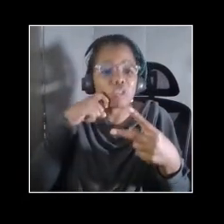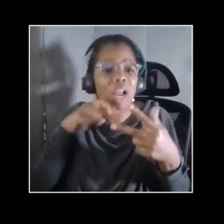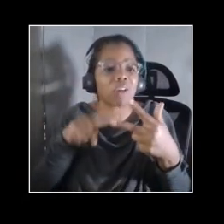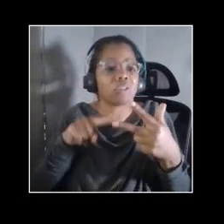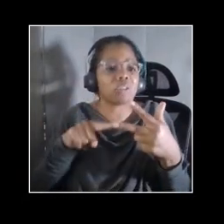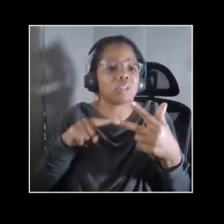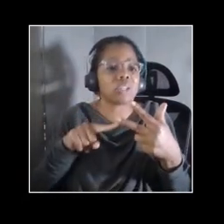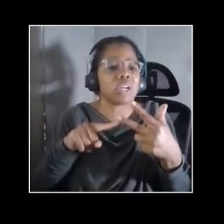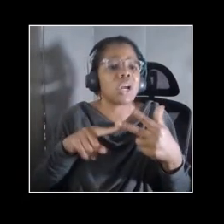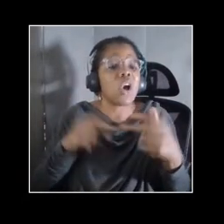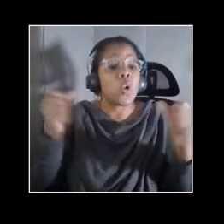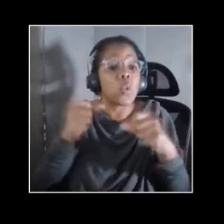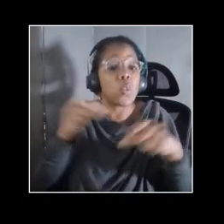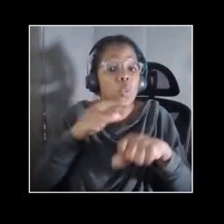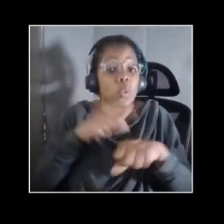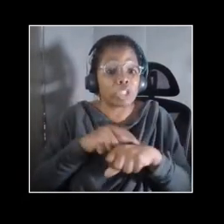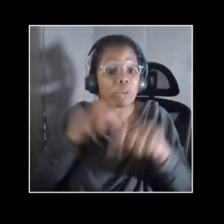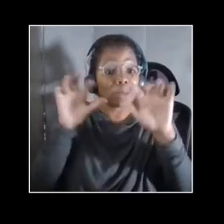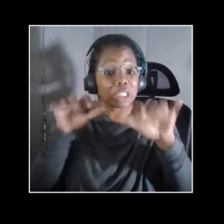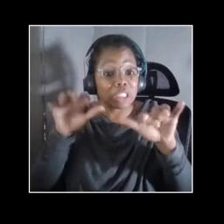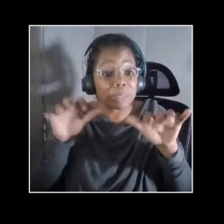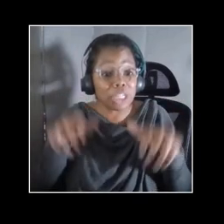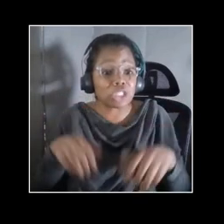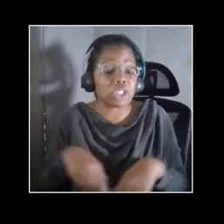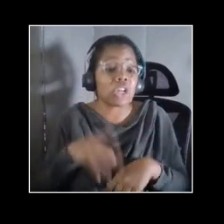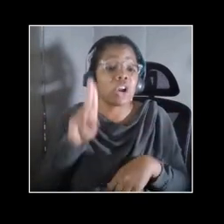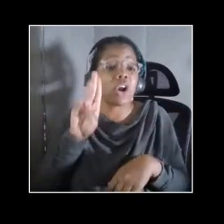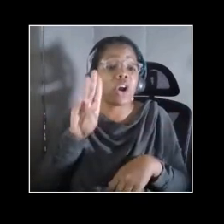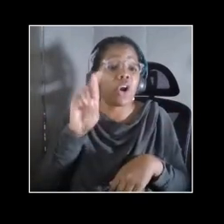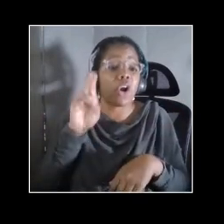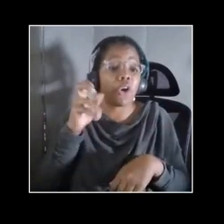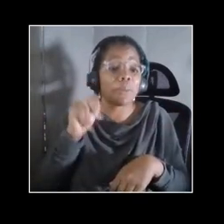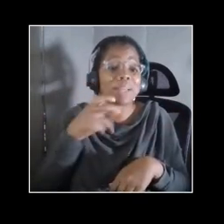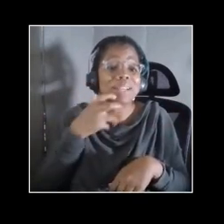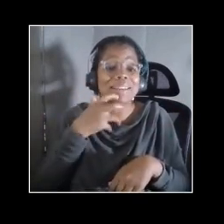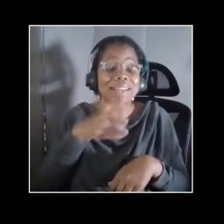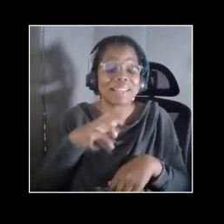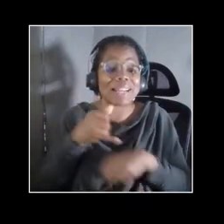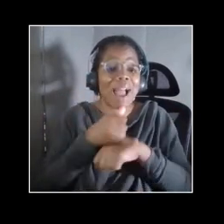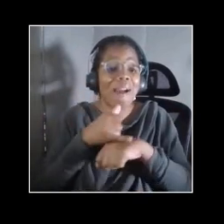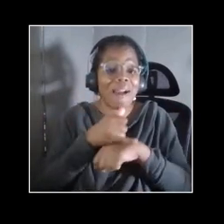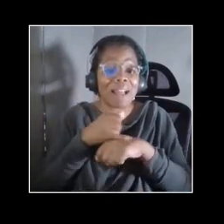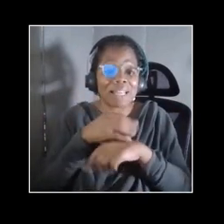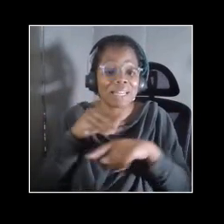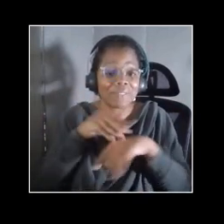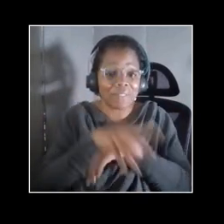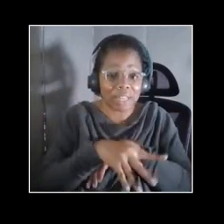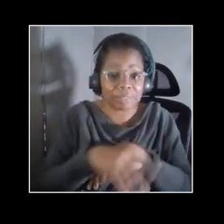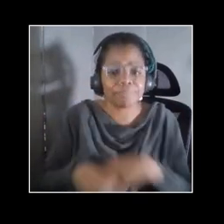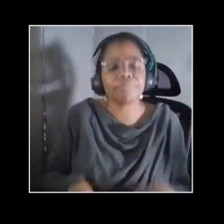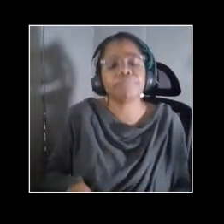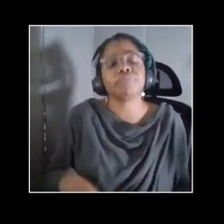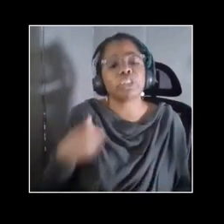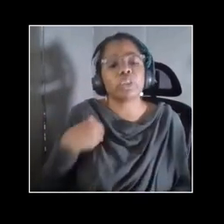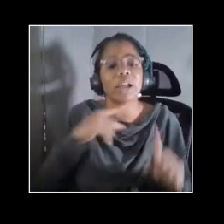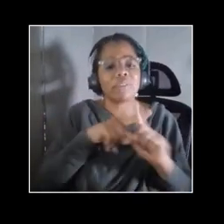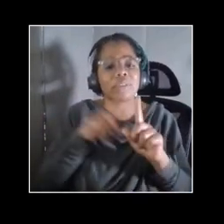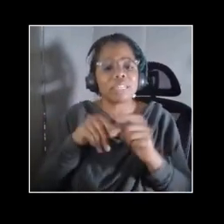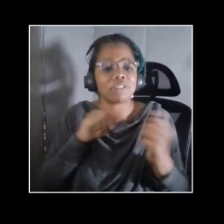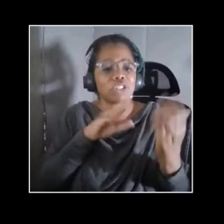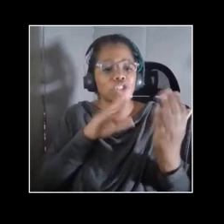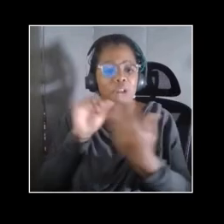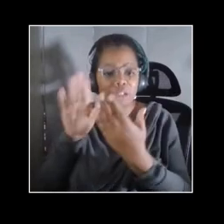urban heat island effect? So while most climate solutions fall into a couple different strategies, either in